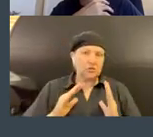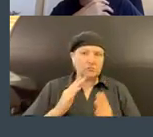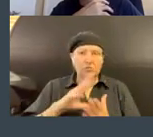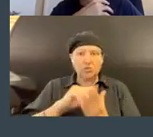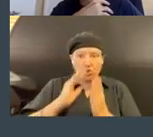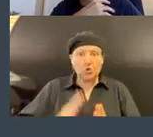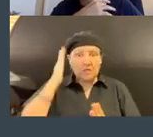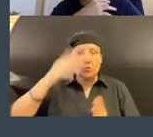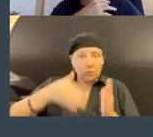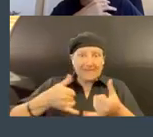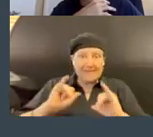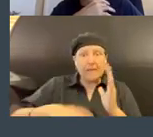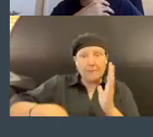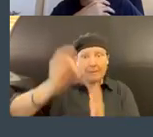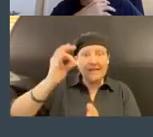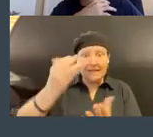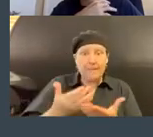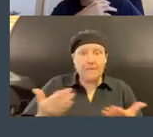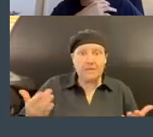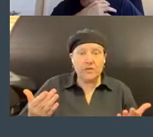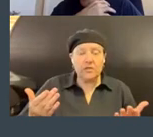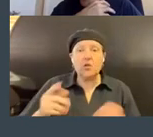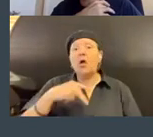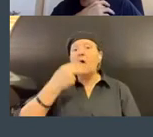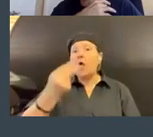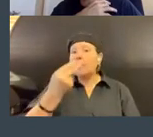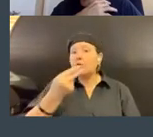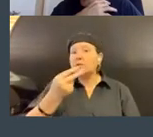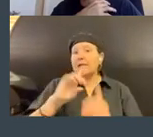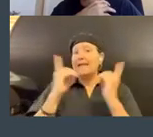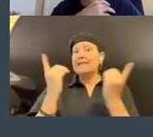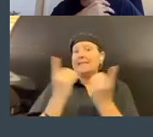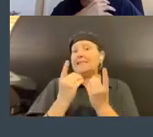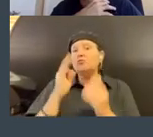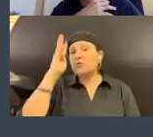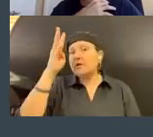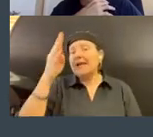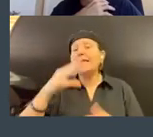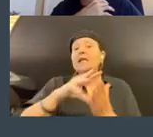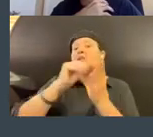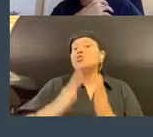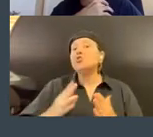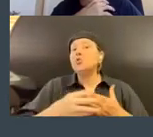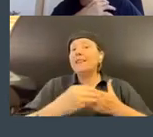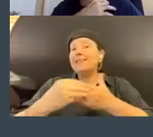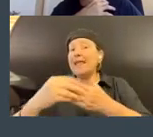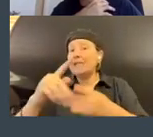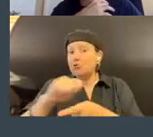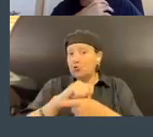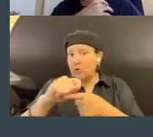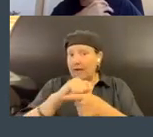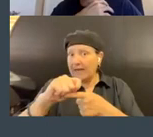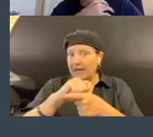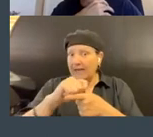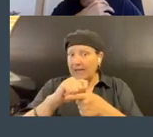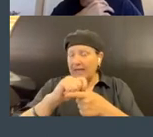On Thursday, the district has created these student-led trainings. And what that means is that it's asynchronous, which means